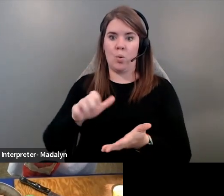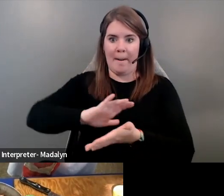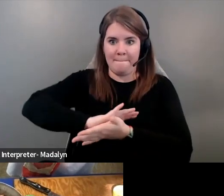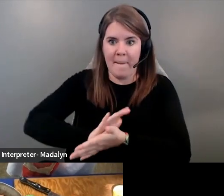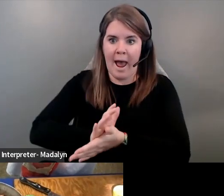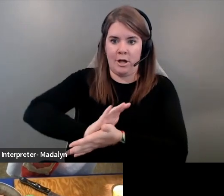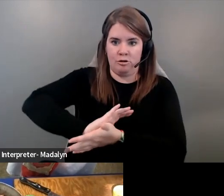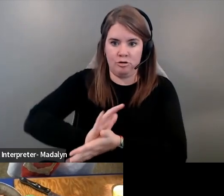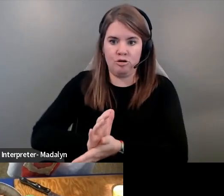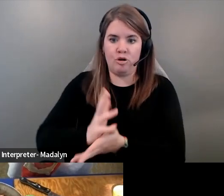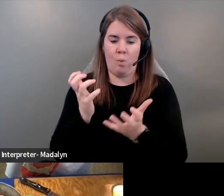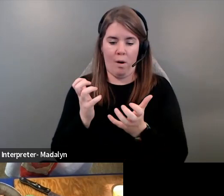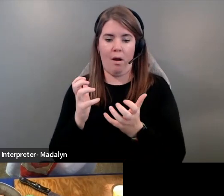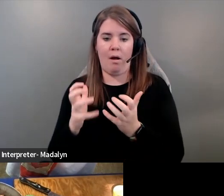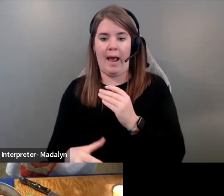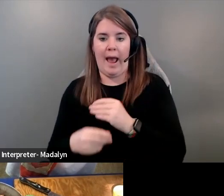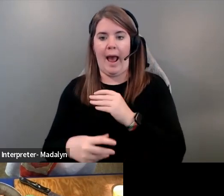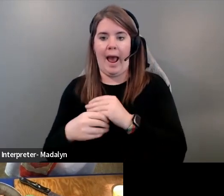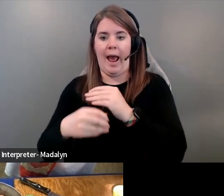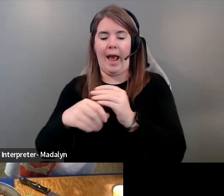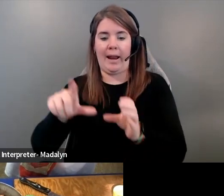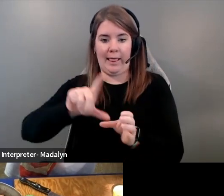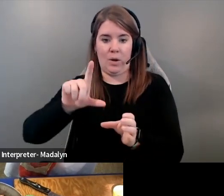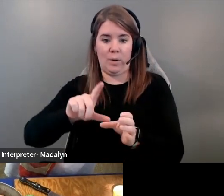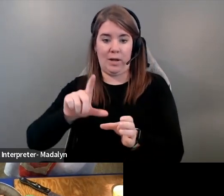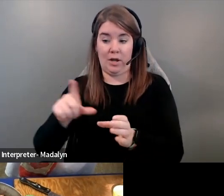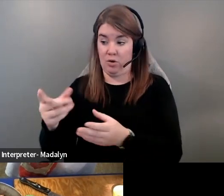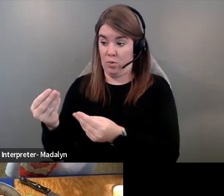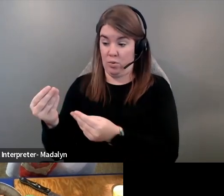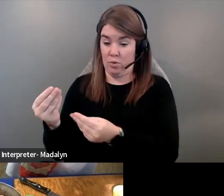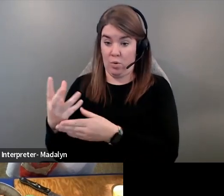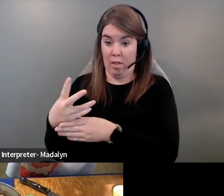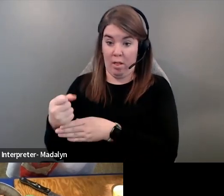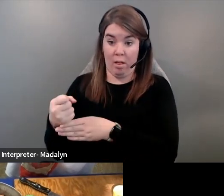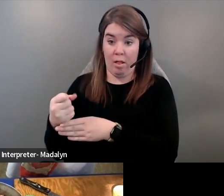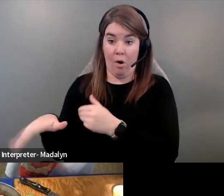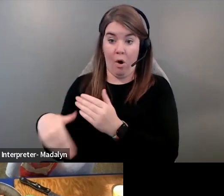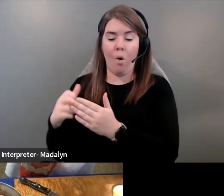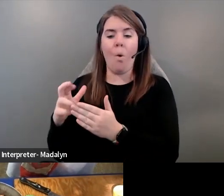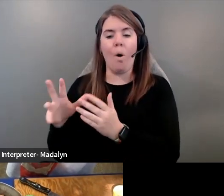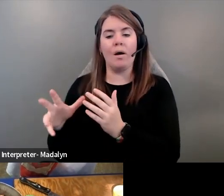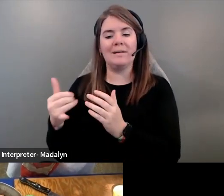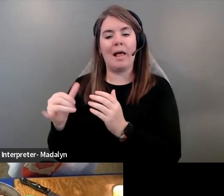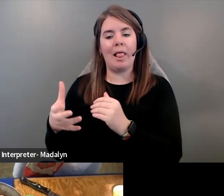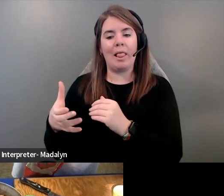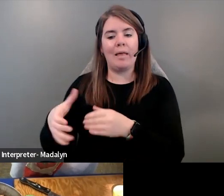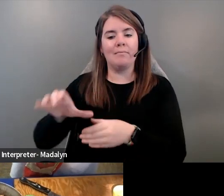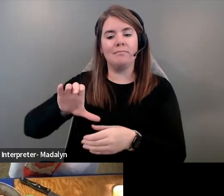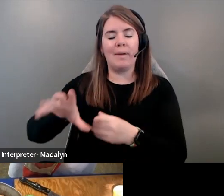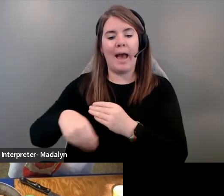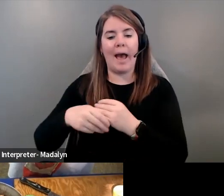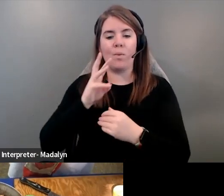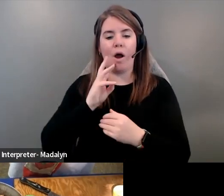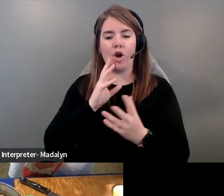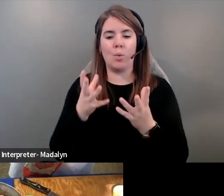have to keep adding liquid, whether you use up all the liquid from cooking them or you use water to keep them till you get them not real smooth,